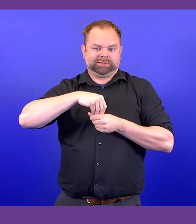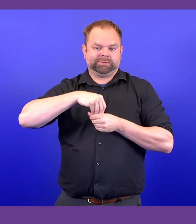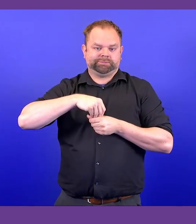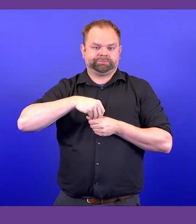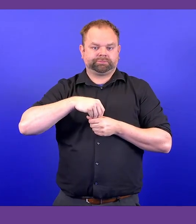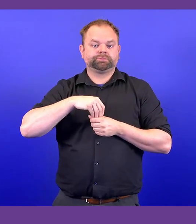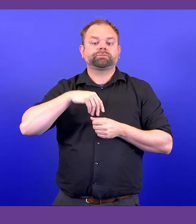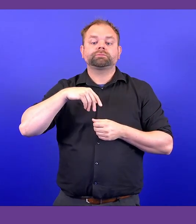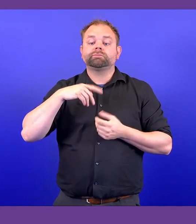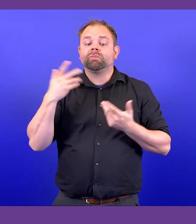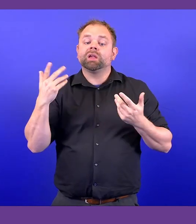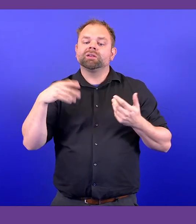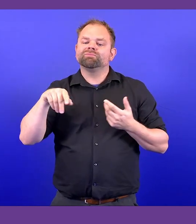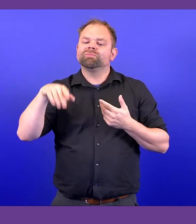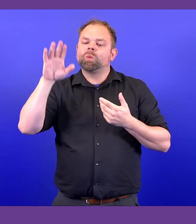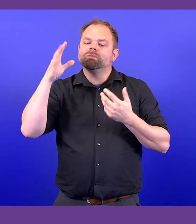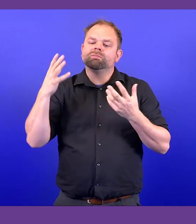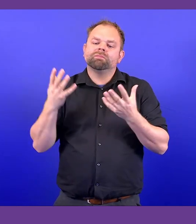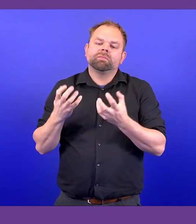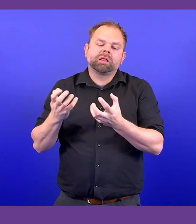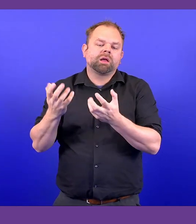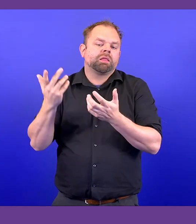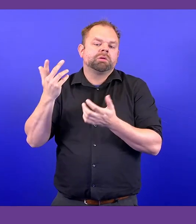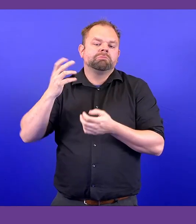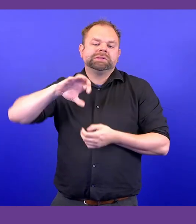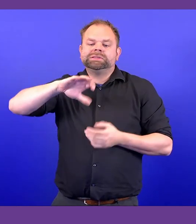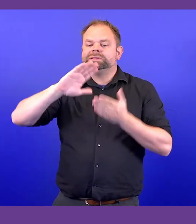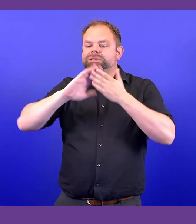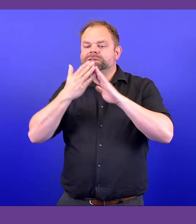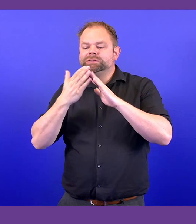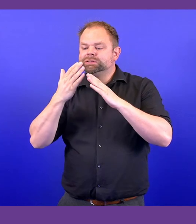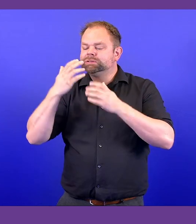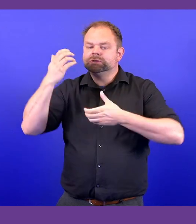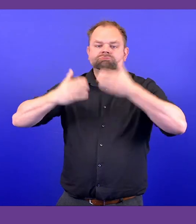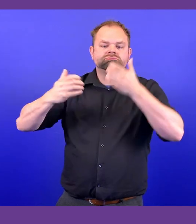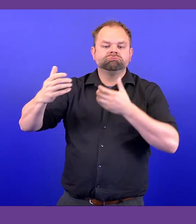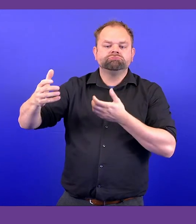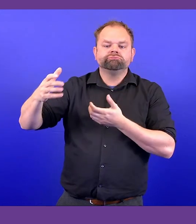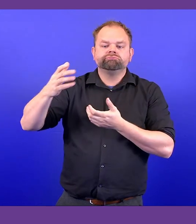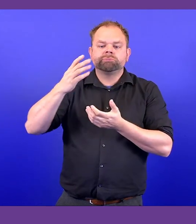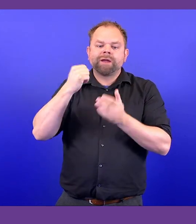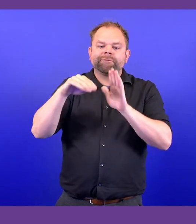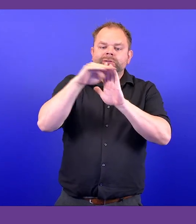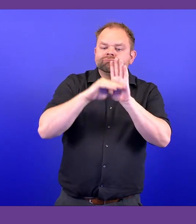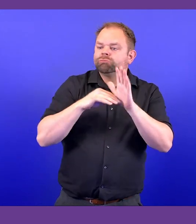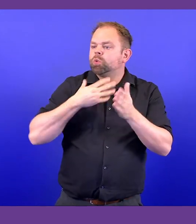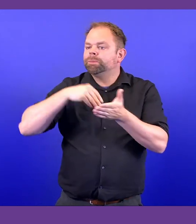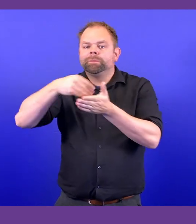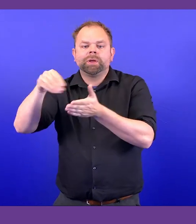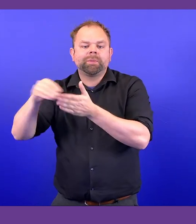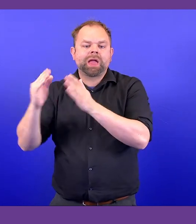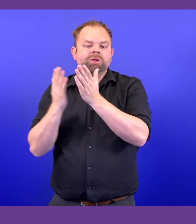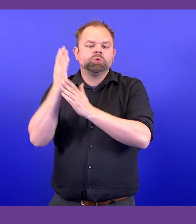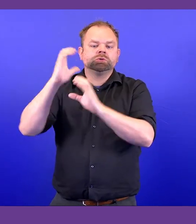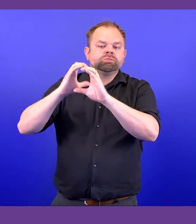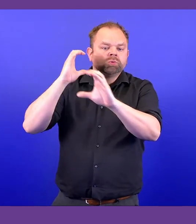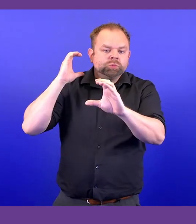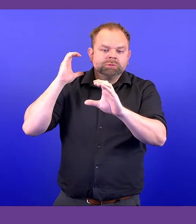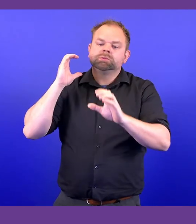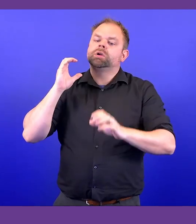not to assume that this is done as like a voluntary kind of engagement, but it should be paid